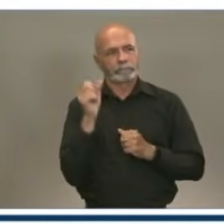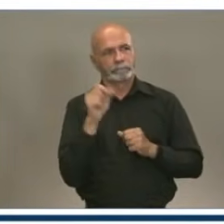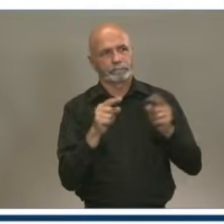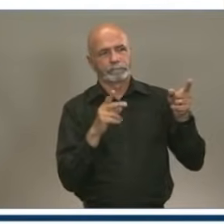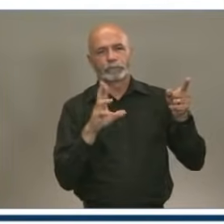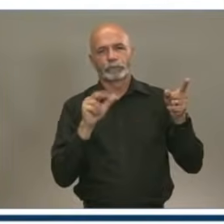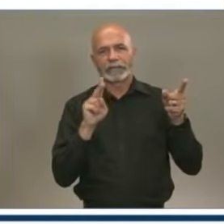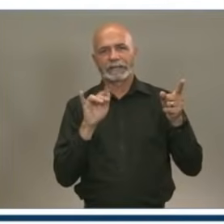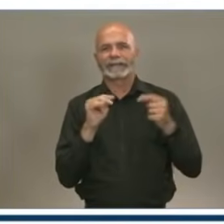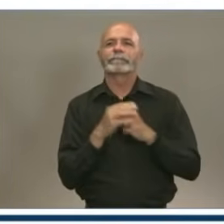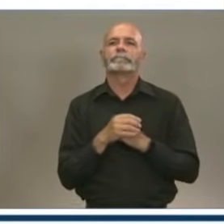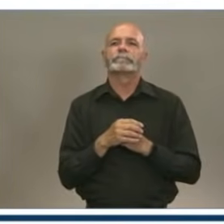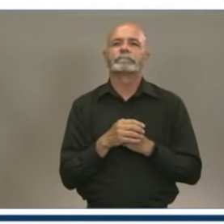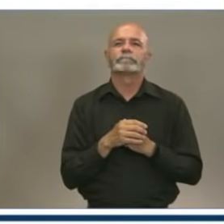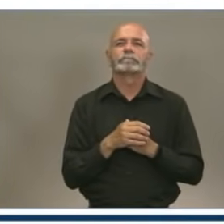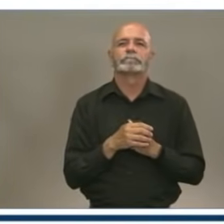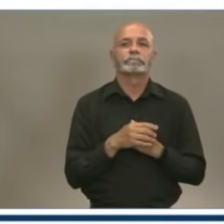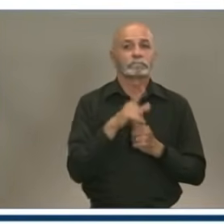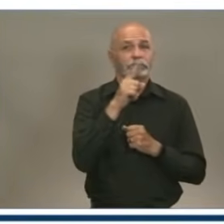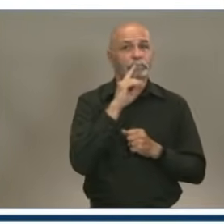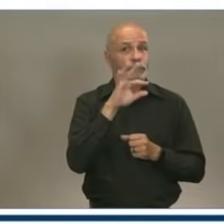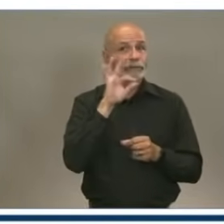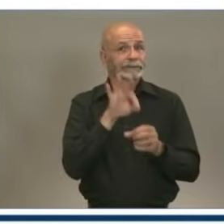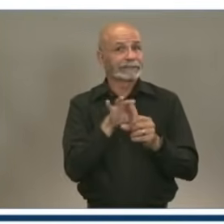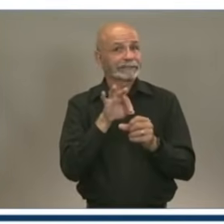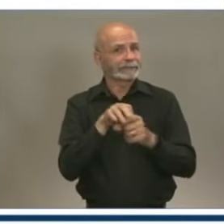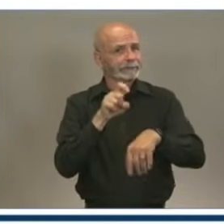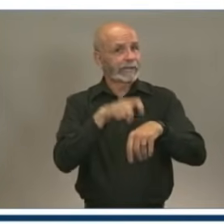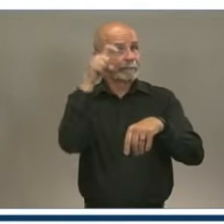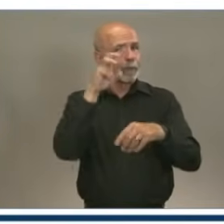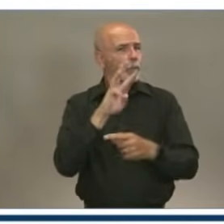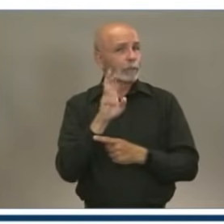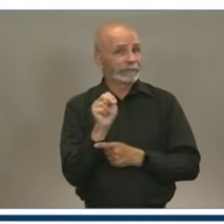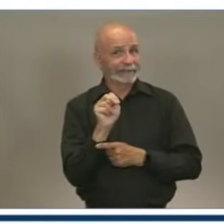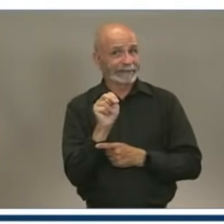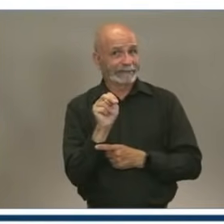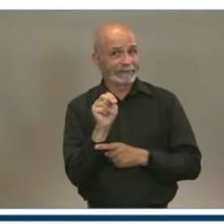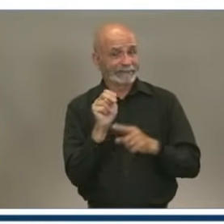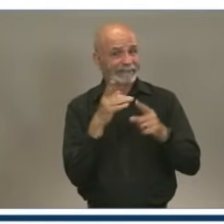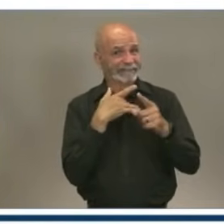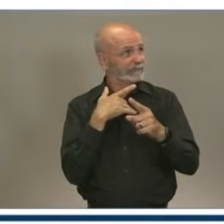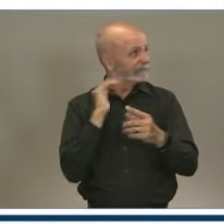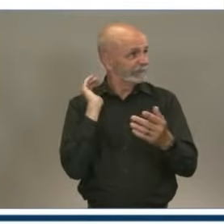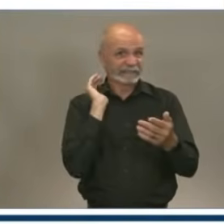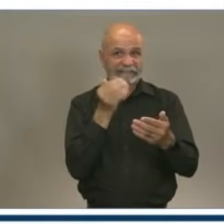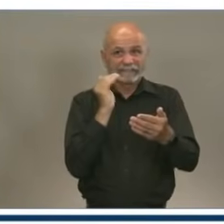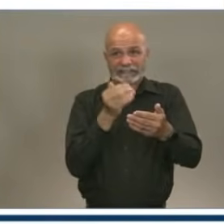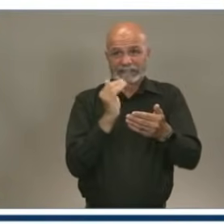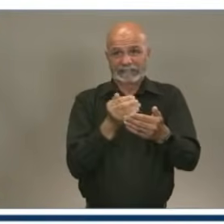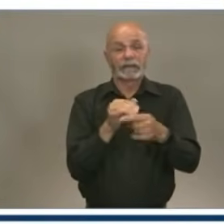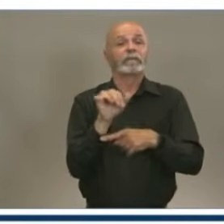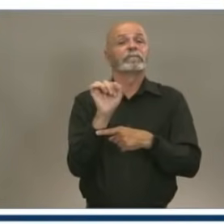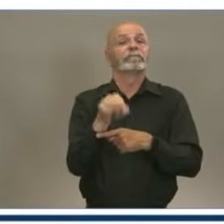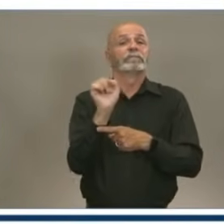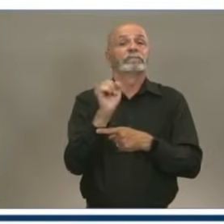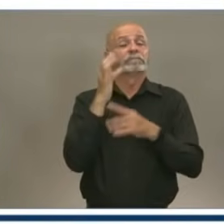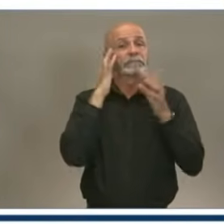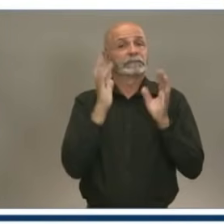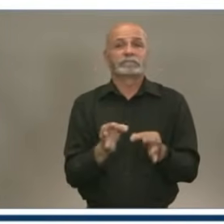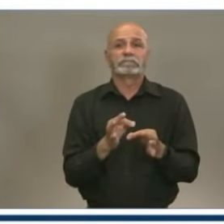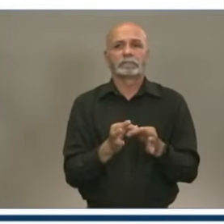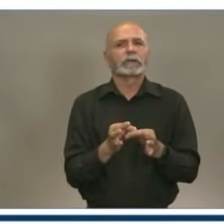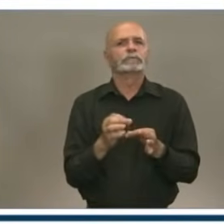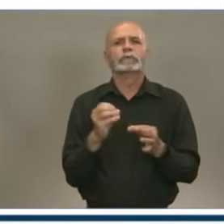when an election is called, but we know one is imminent, and when an election is called, I'm wondering your protocol around these COVID